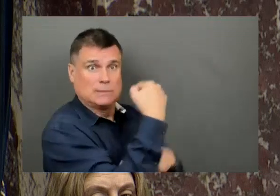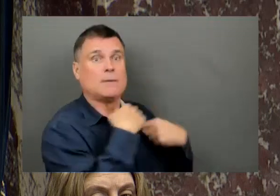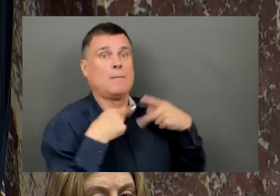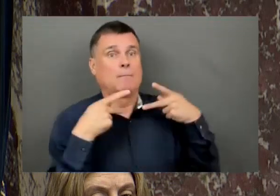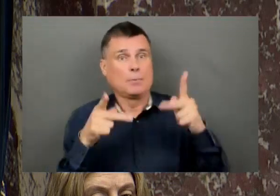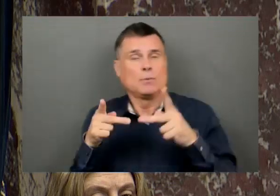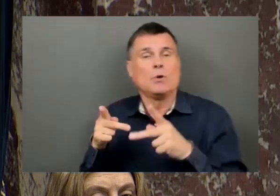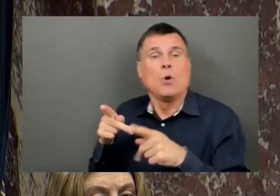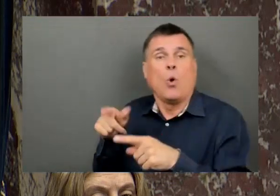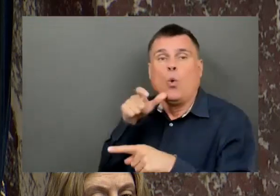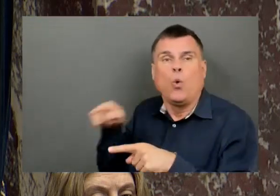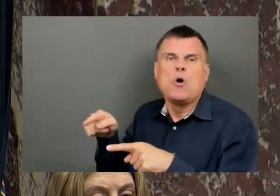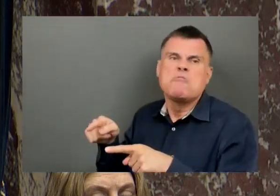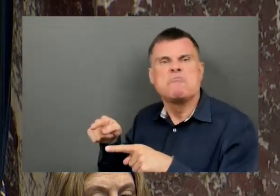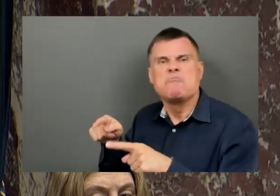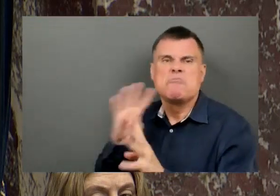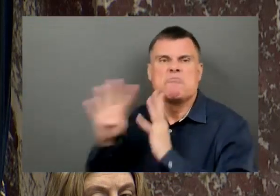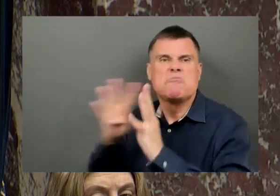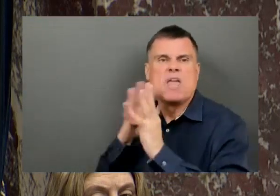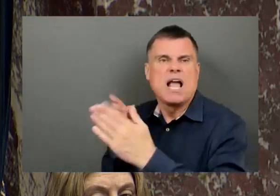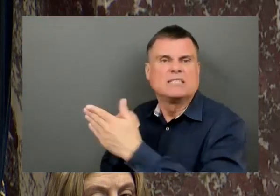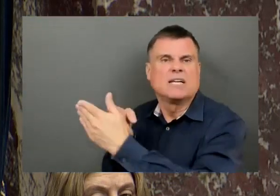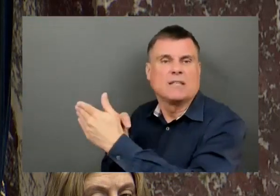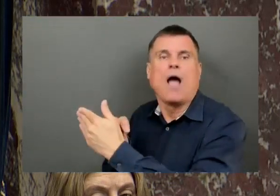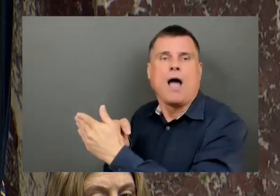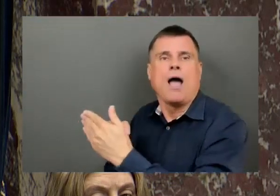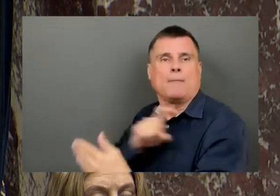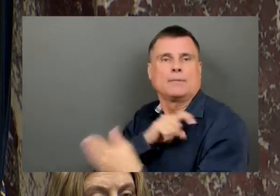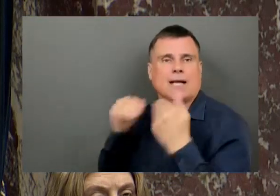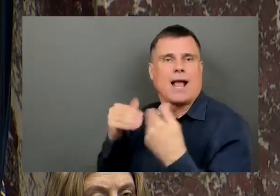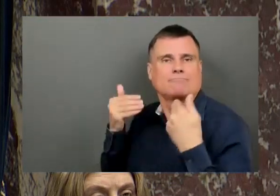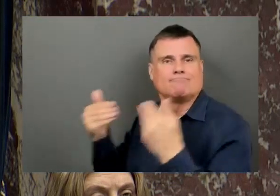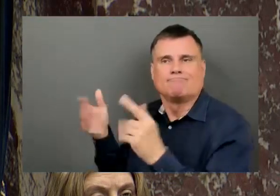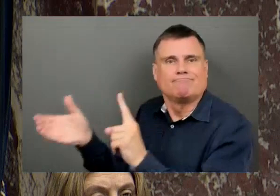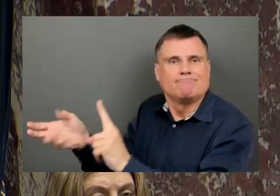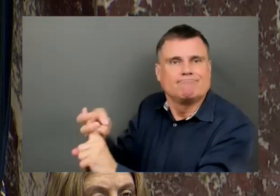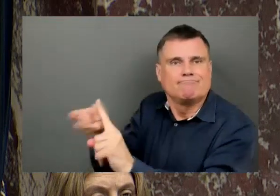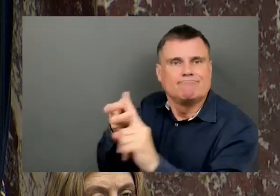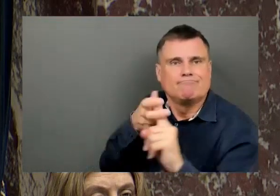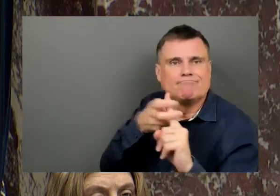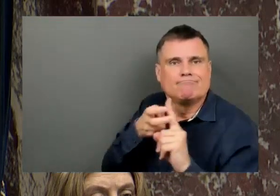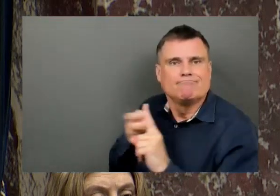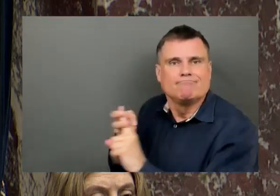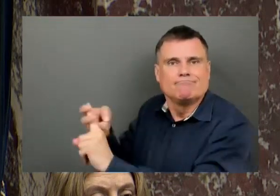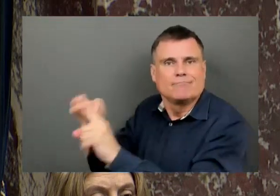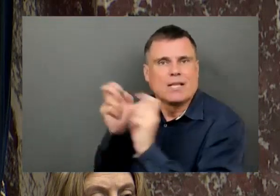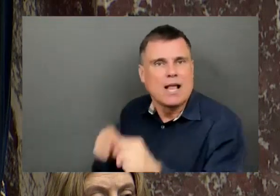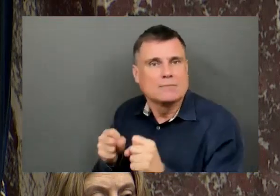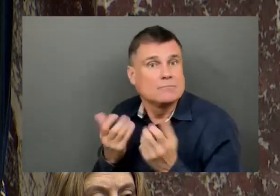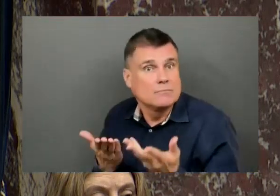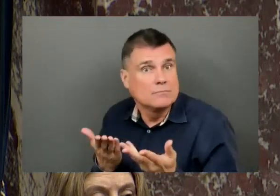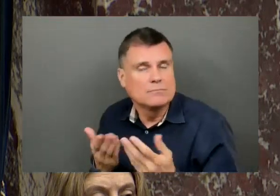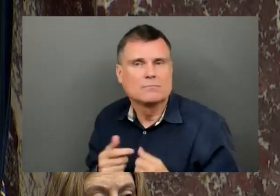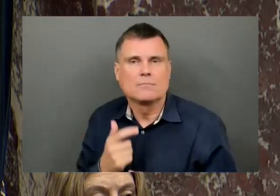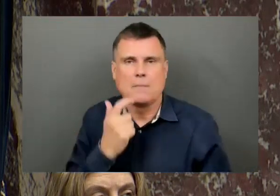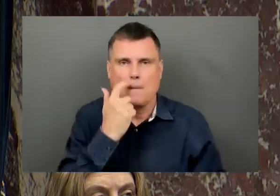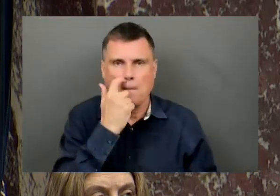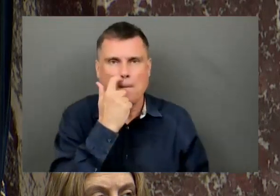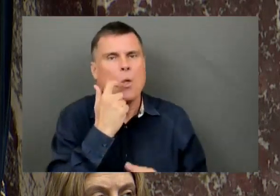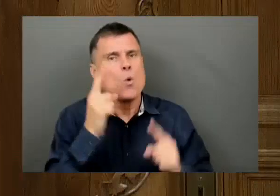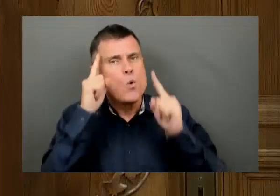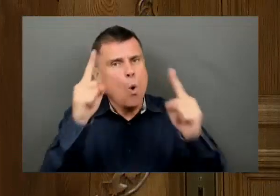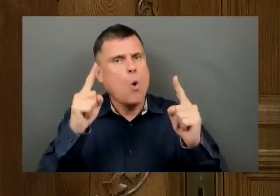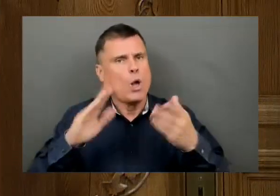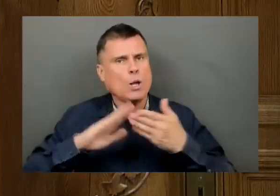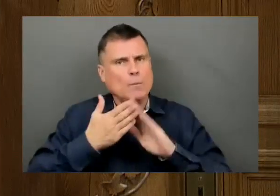feel safe and that this government will take these issues seriously and that we'll see this brought to an end?